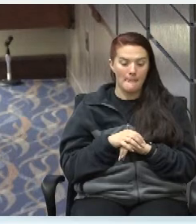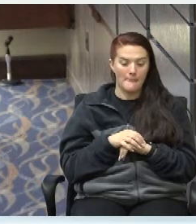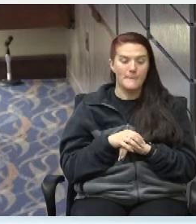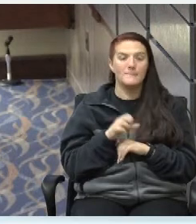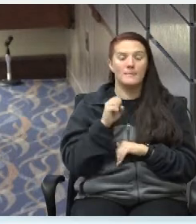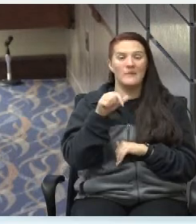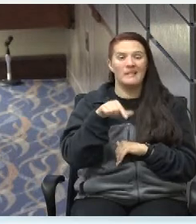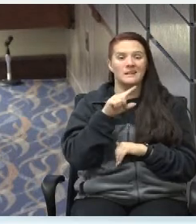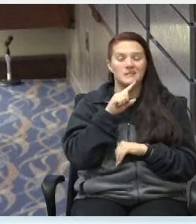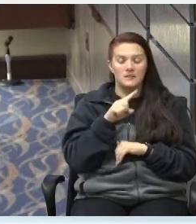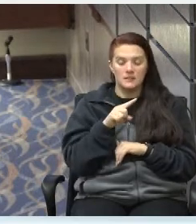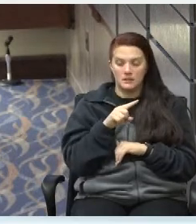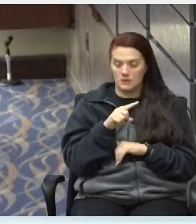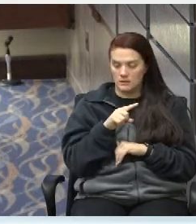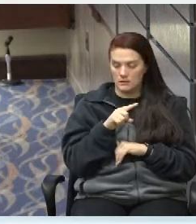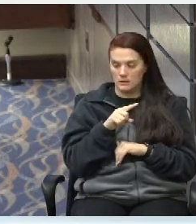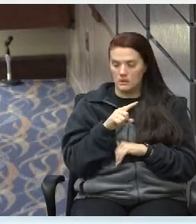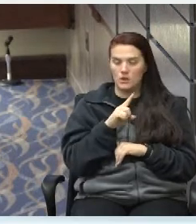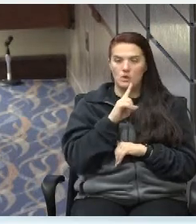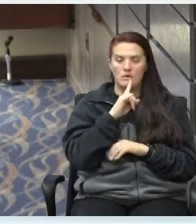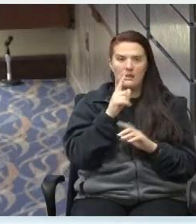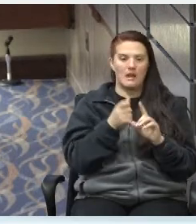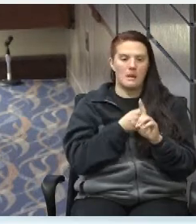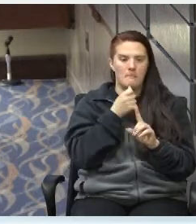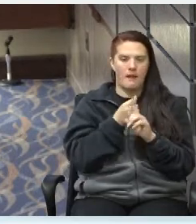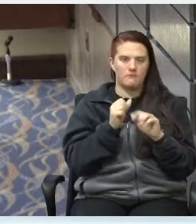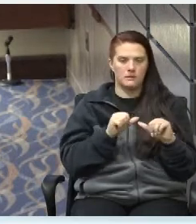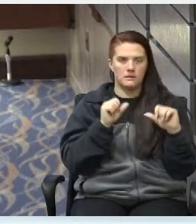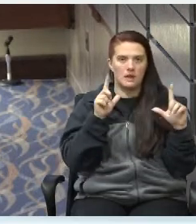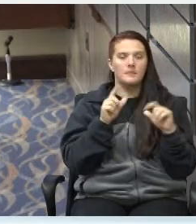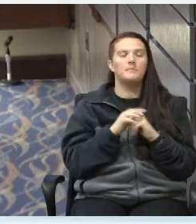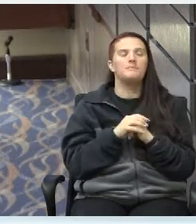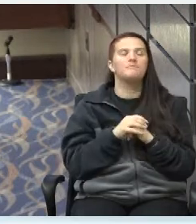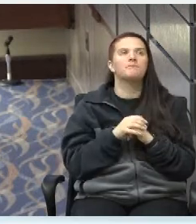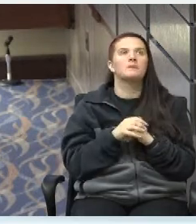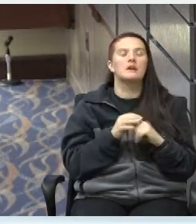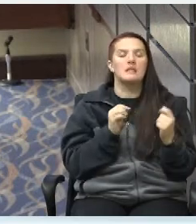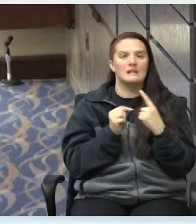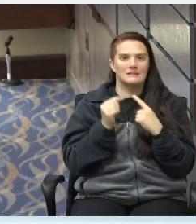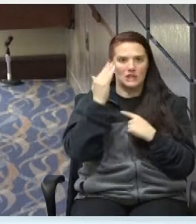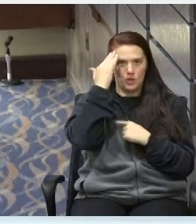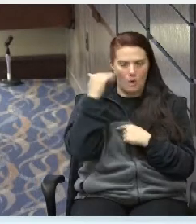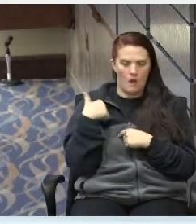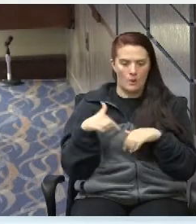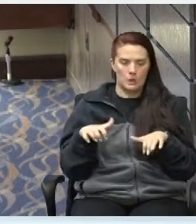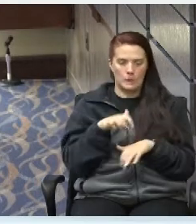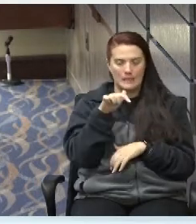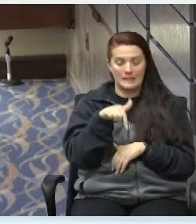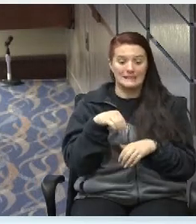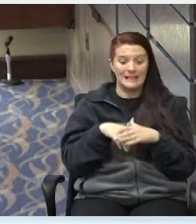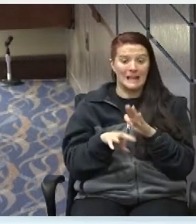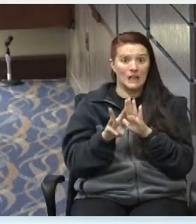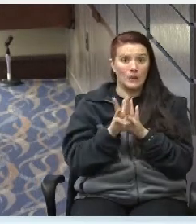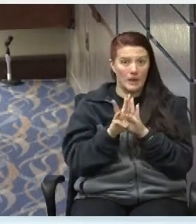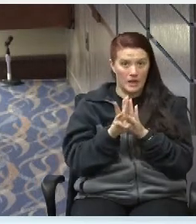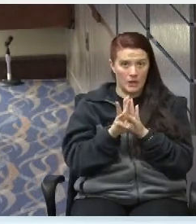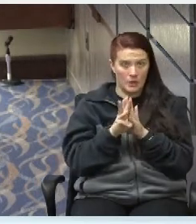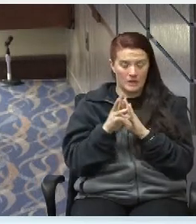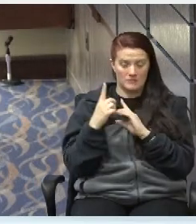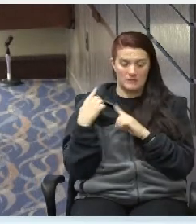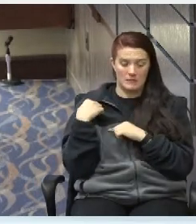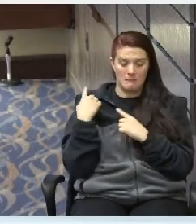So this is, to me, a really impactful slide. This is why we're doing this. In Waco, in the